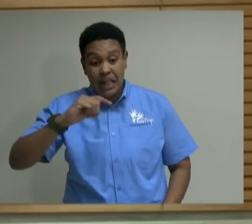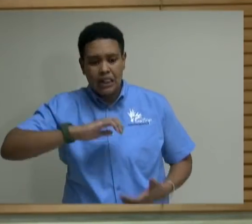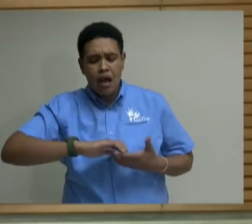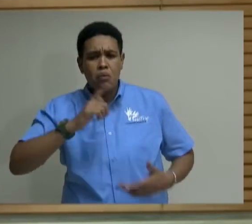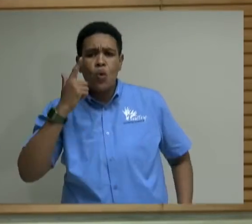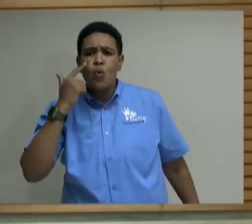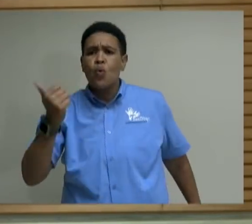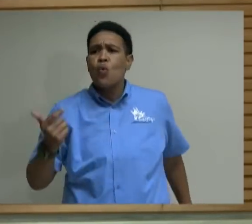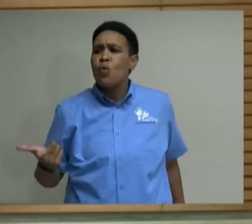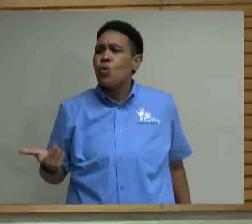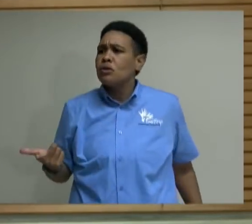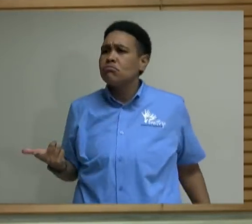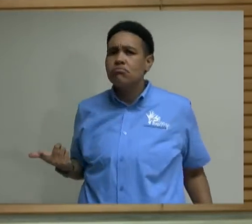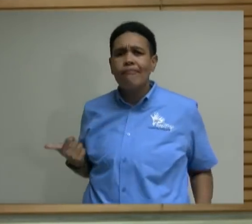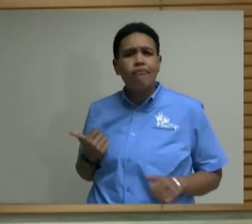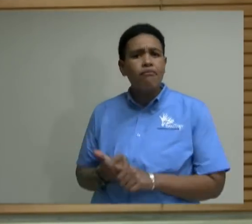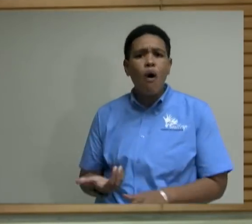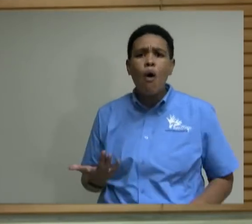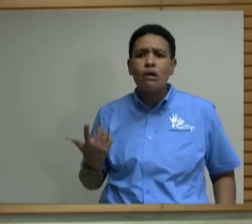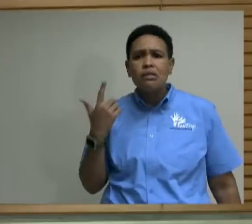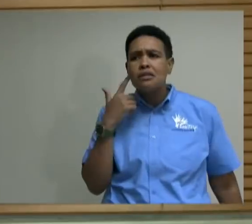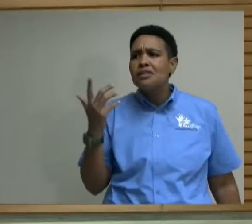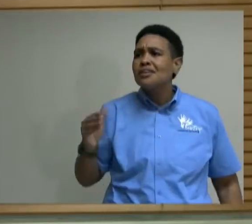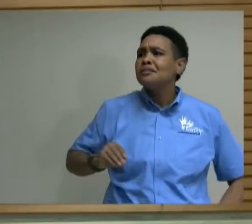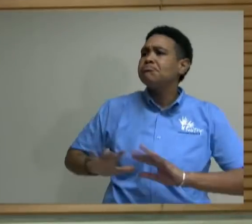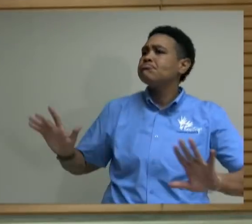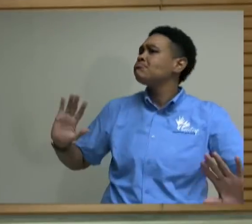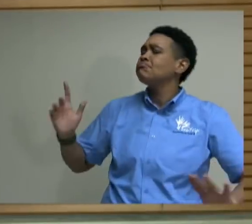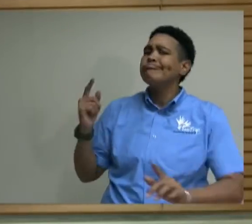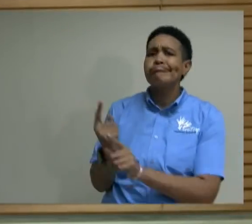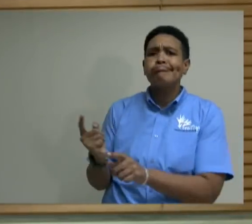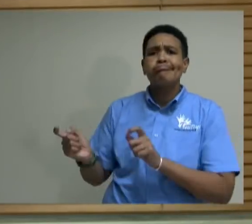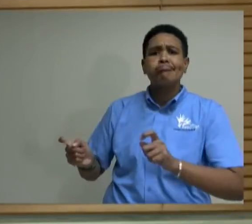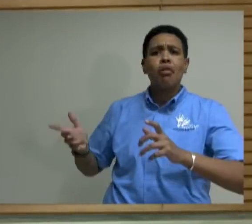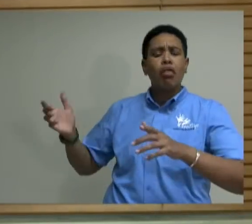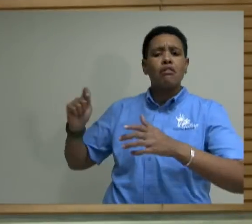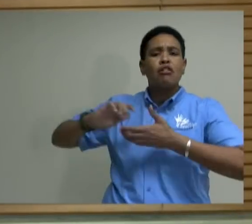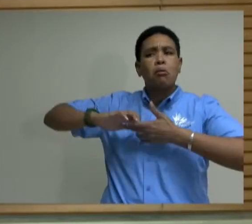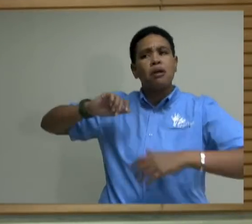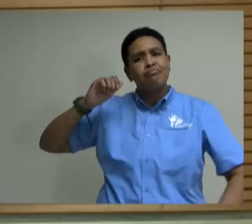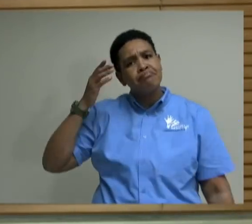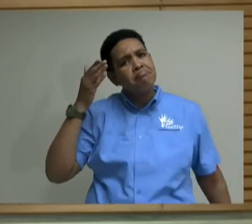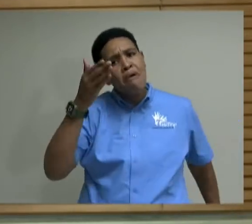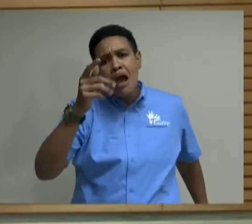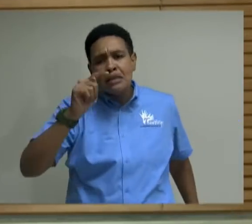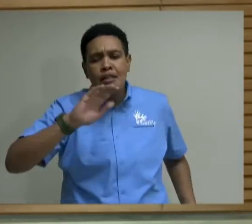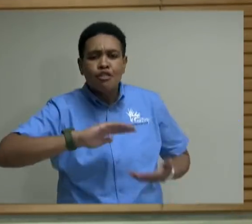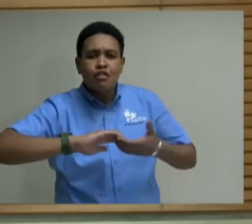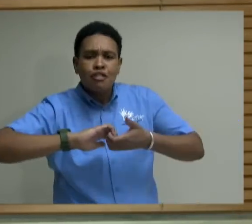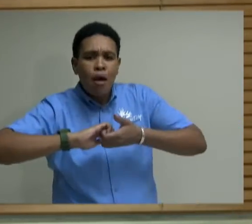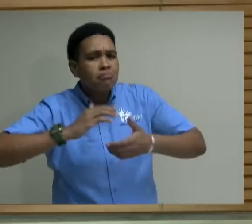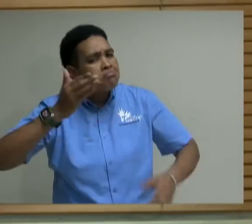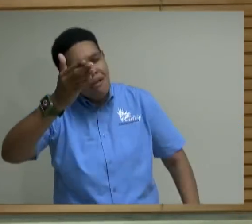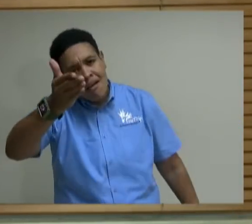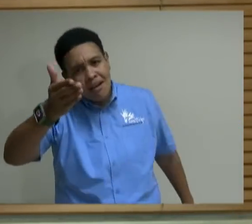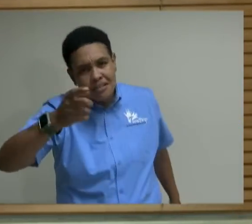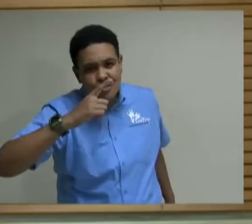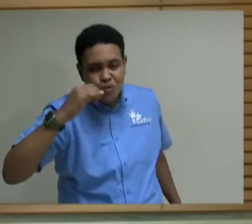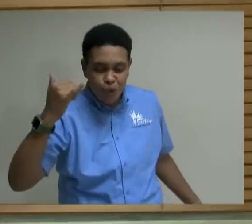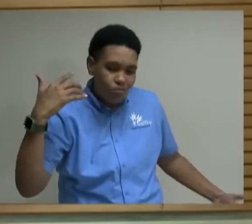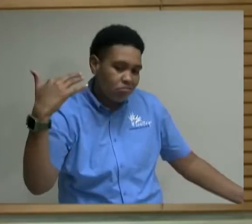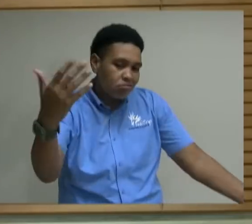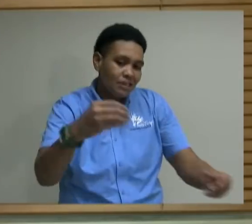looks pretty and is a breath of fresh air. Big up to St. Thomas. And we're going to go right now into our